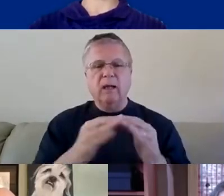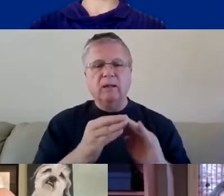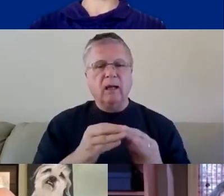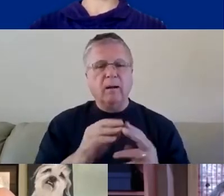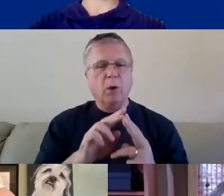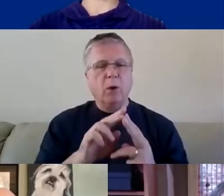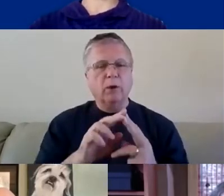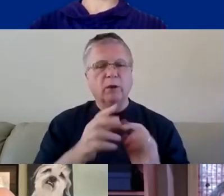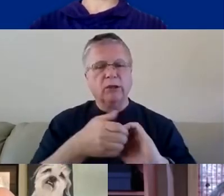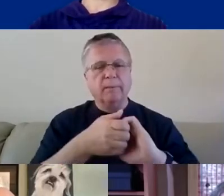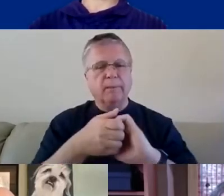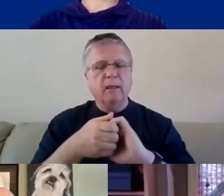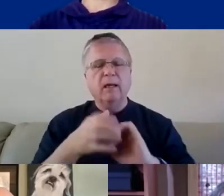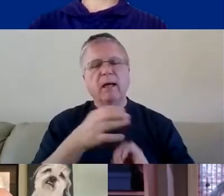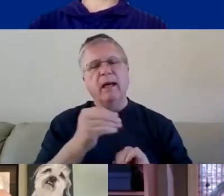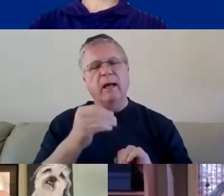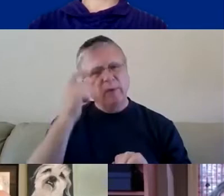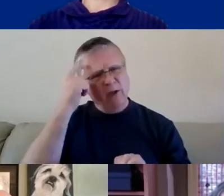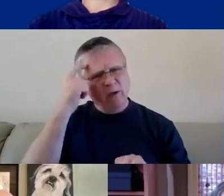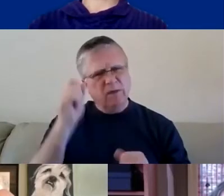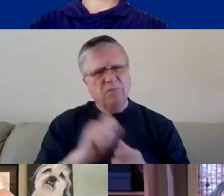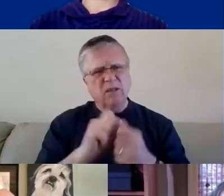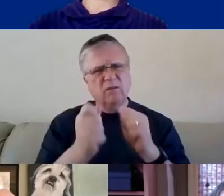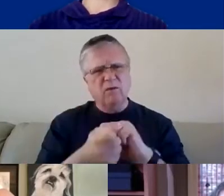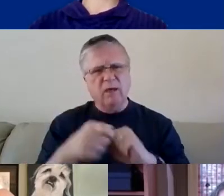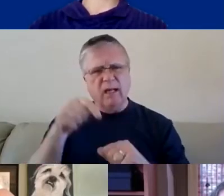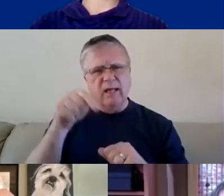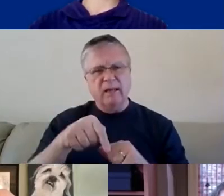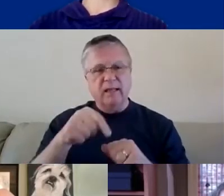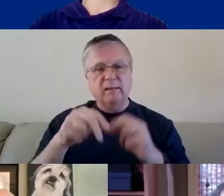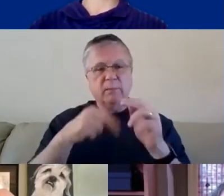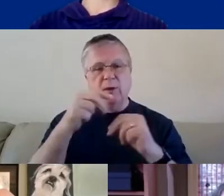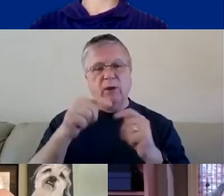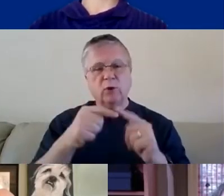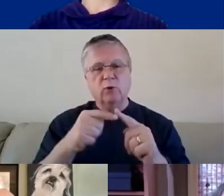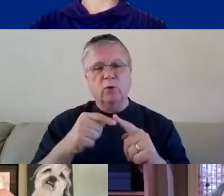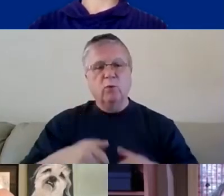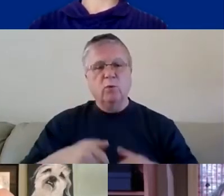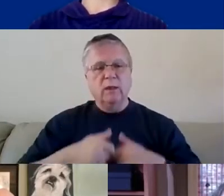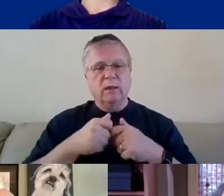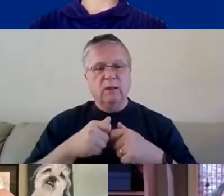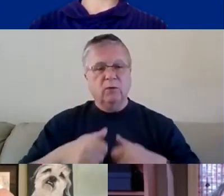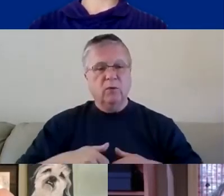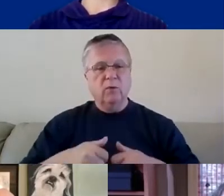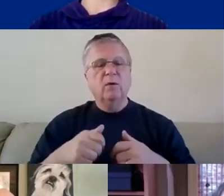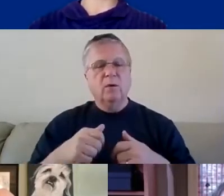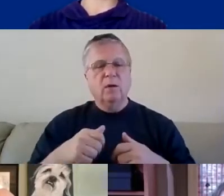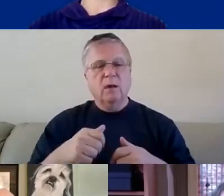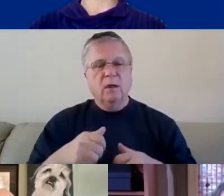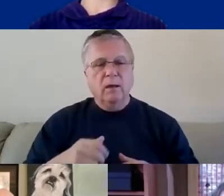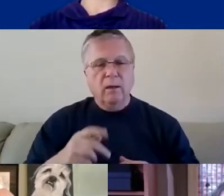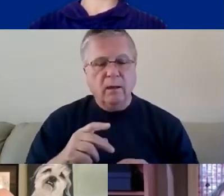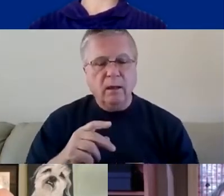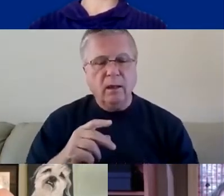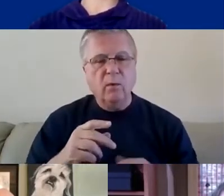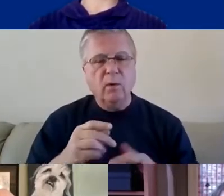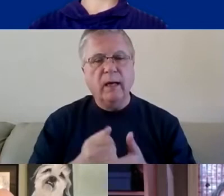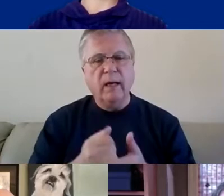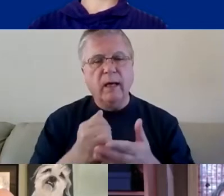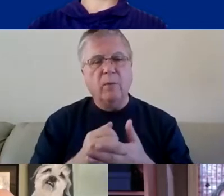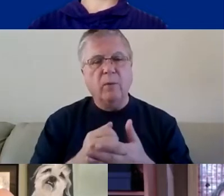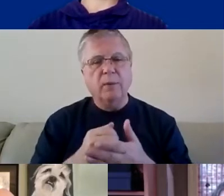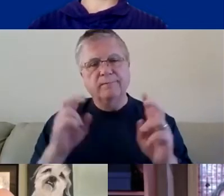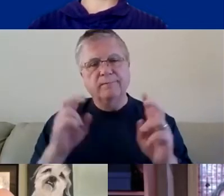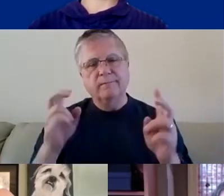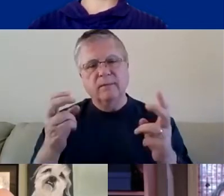that converting this building to residential living will help to activate this upper end, if I can refer to